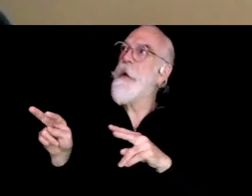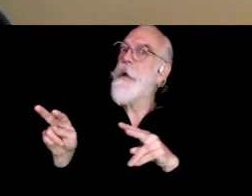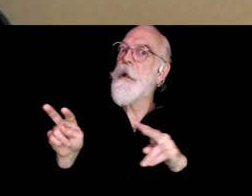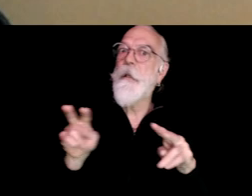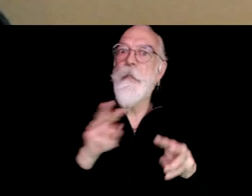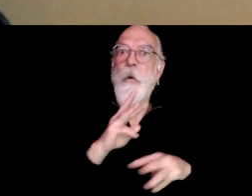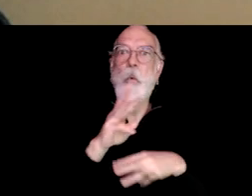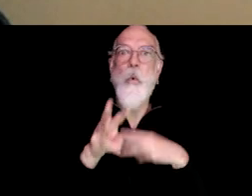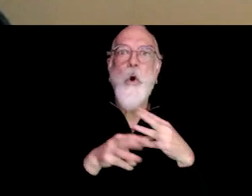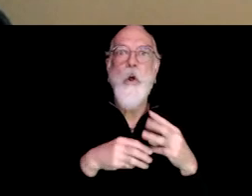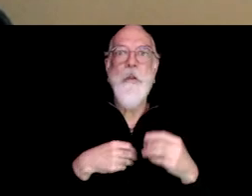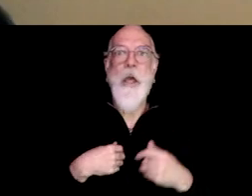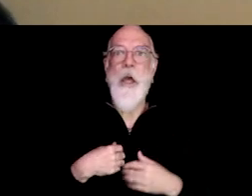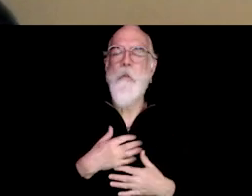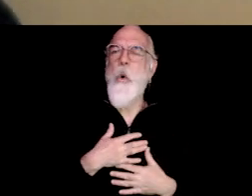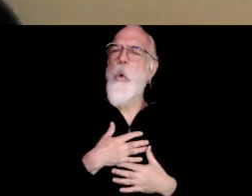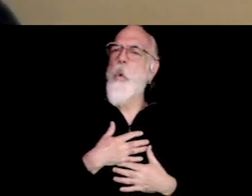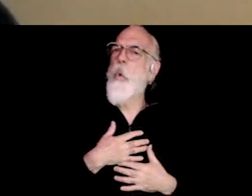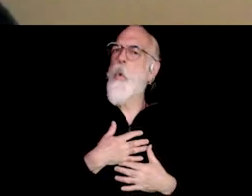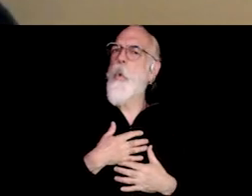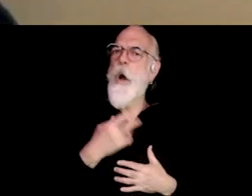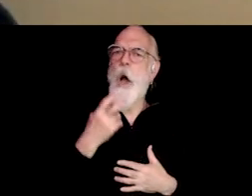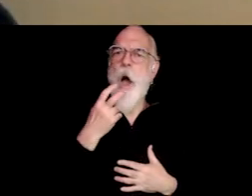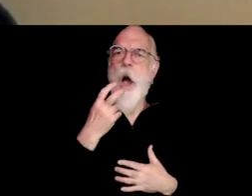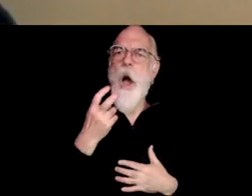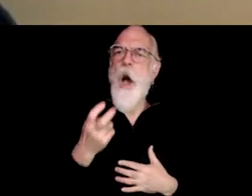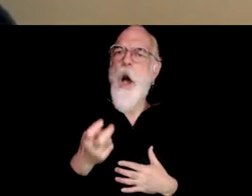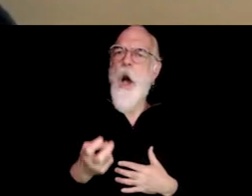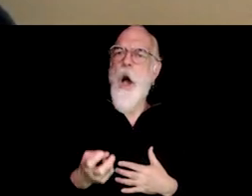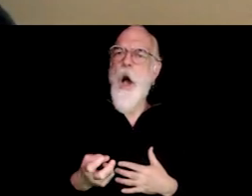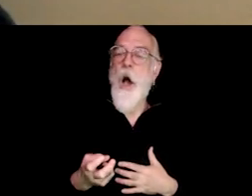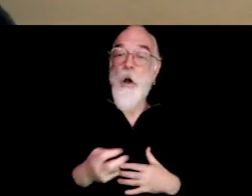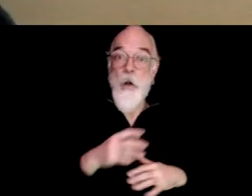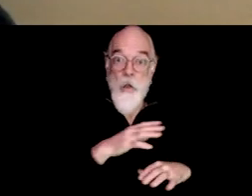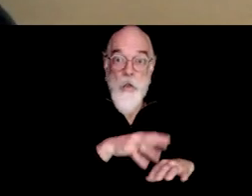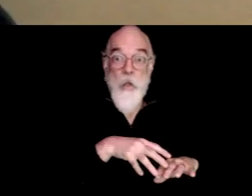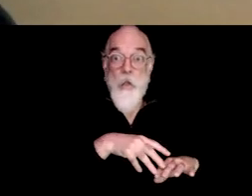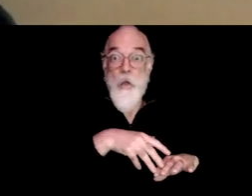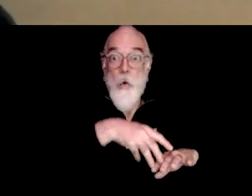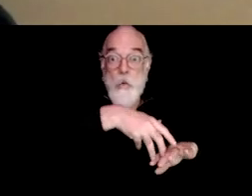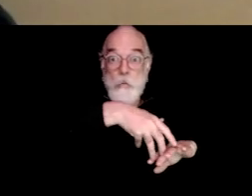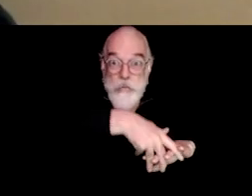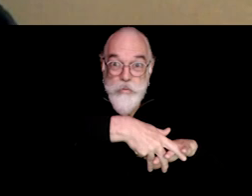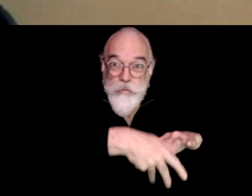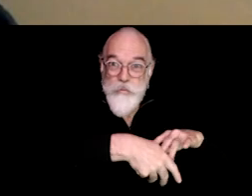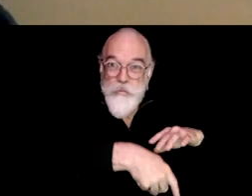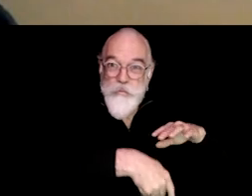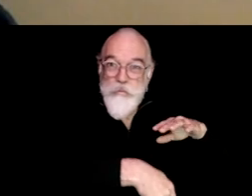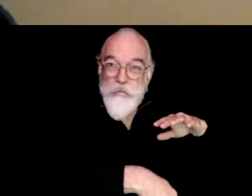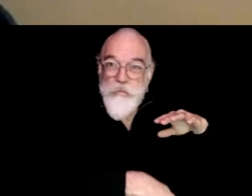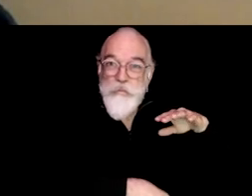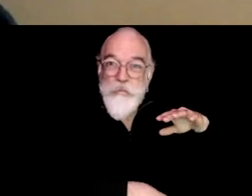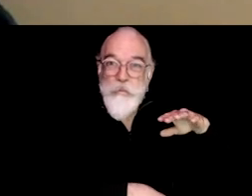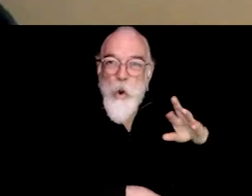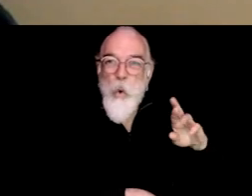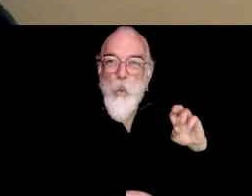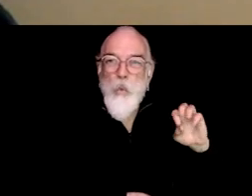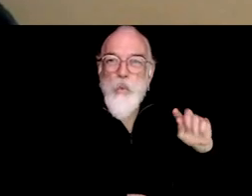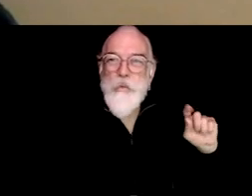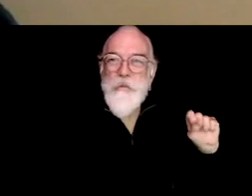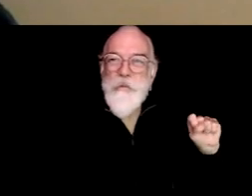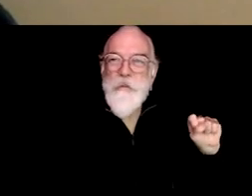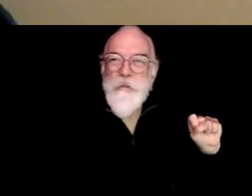human awe. From the roots of enchantment, something of our lives and their broken